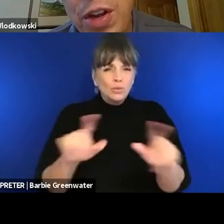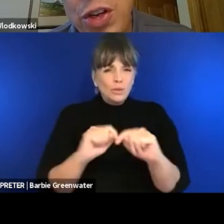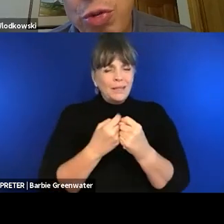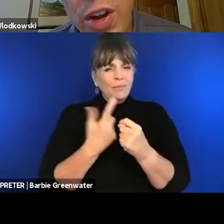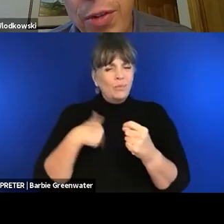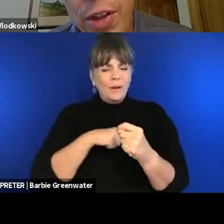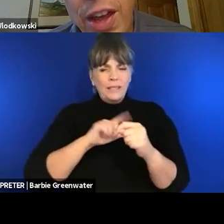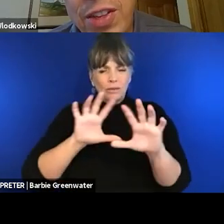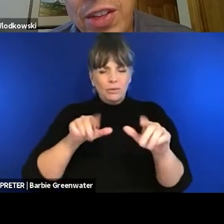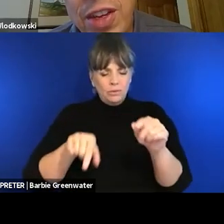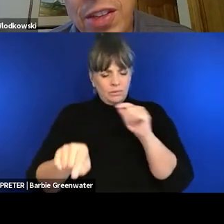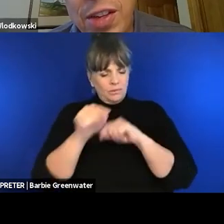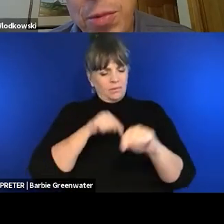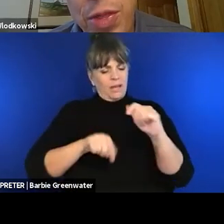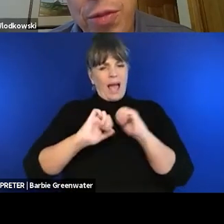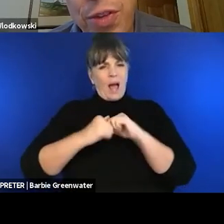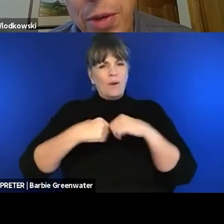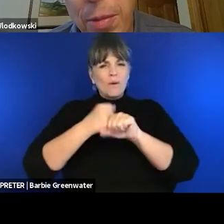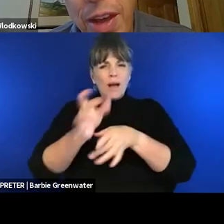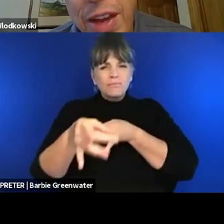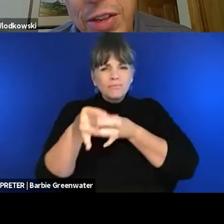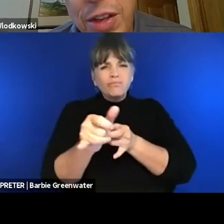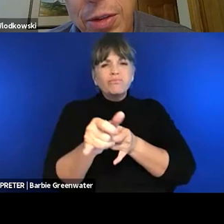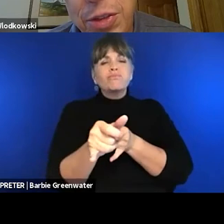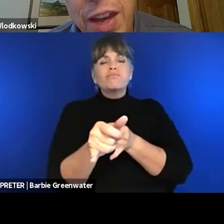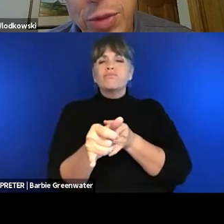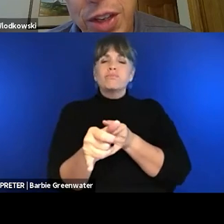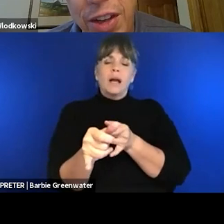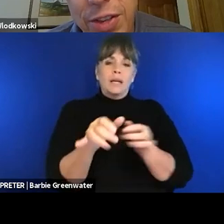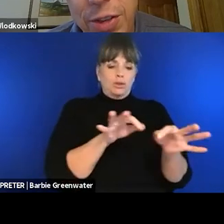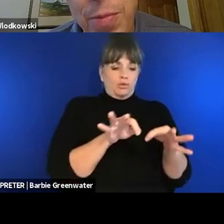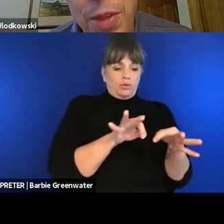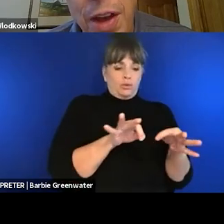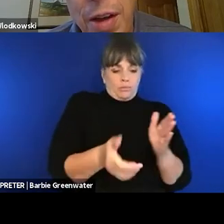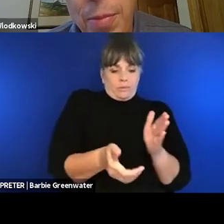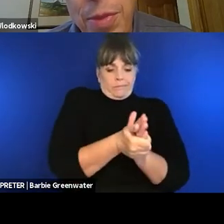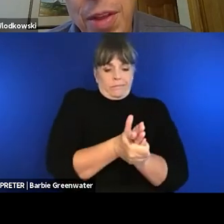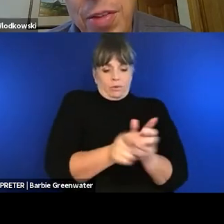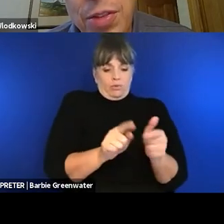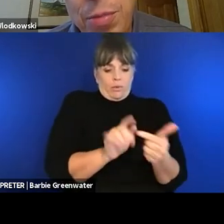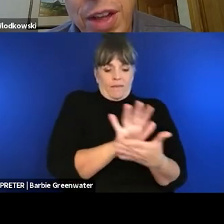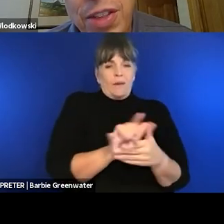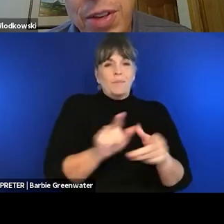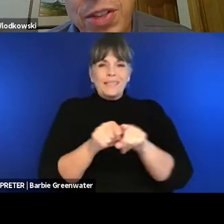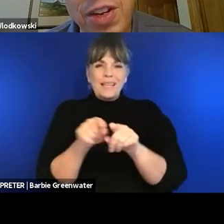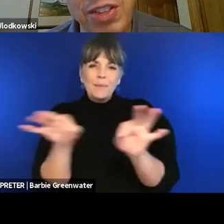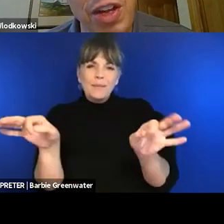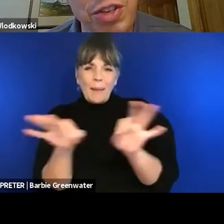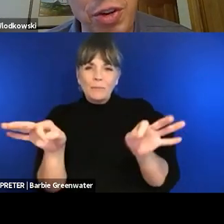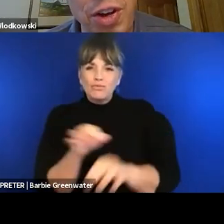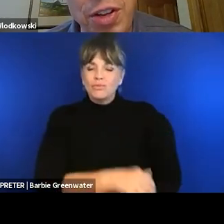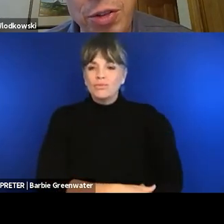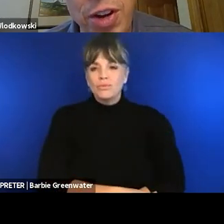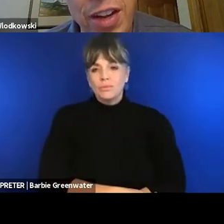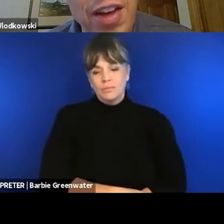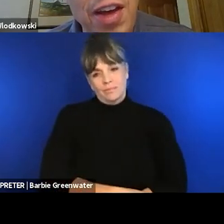description travel as easily with the film as closed captioning does? There's complexity because it's an